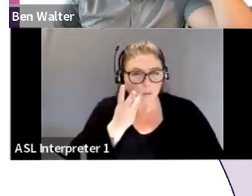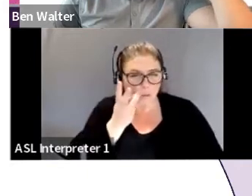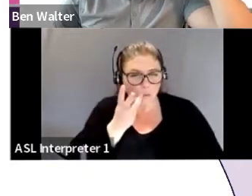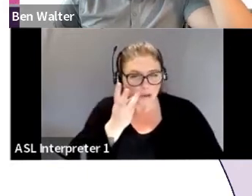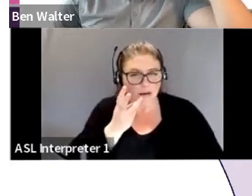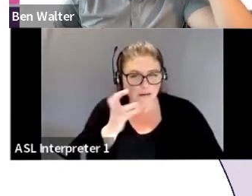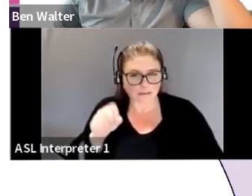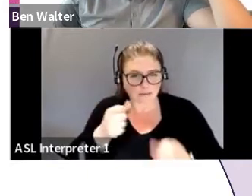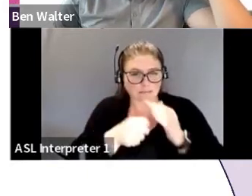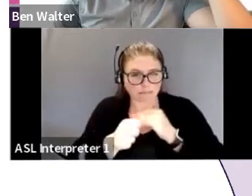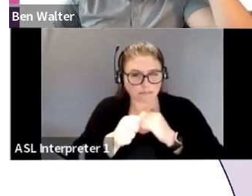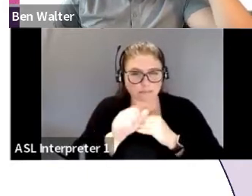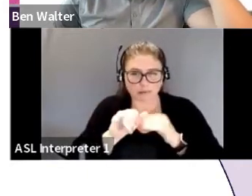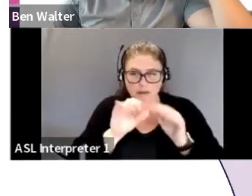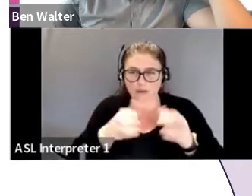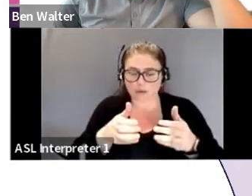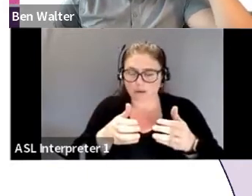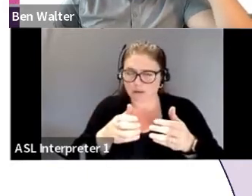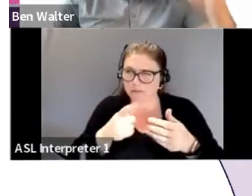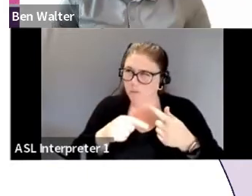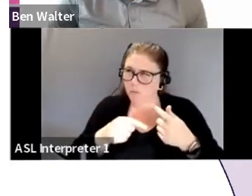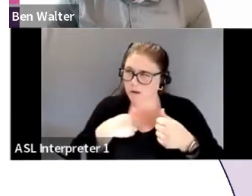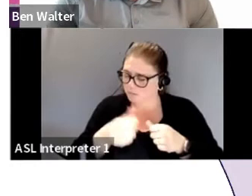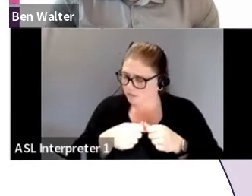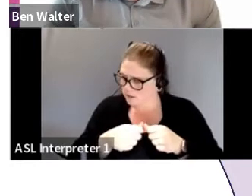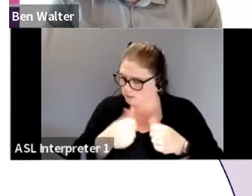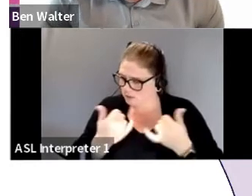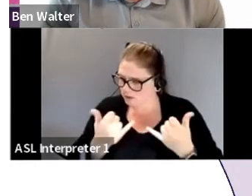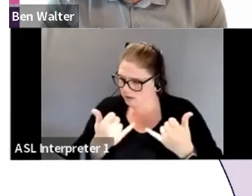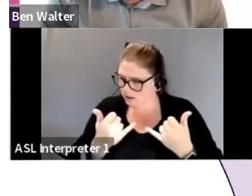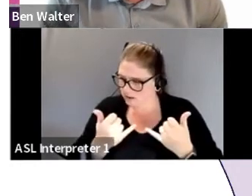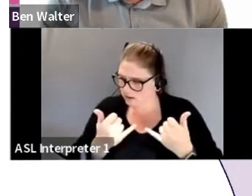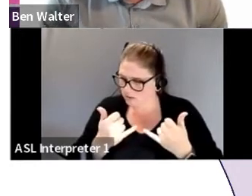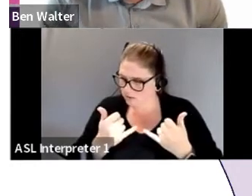From what I recall right now on this session, but